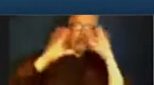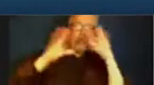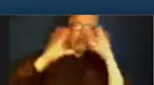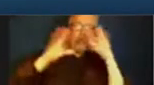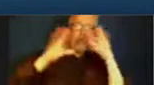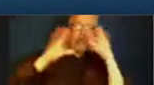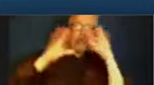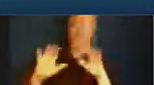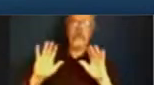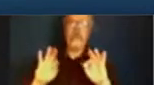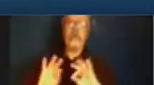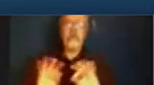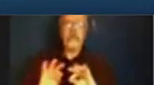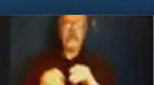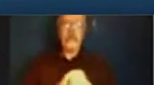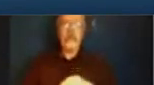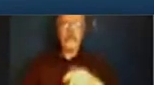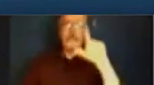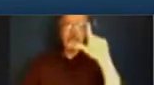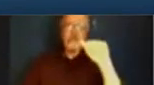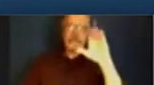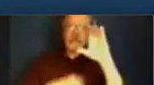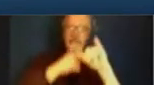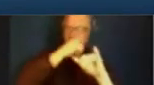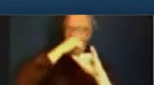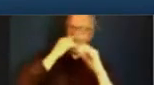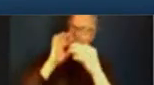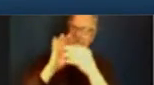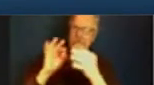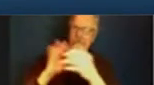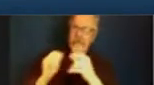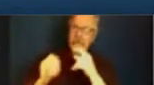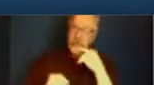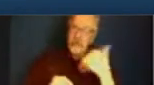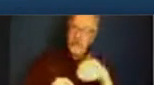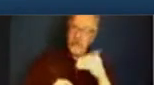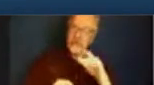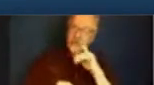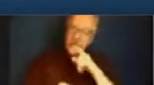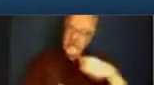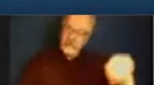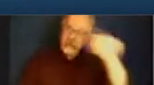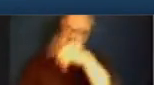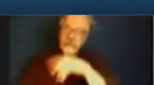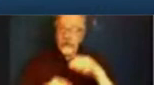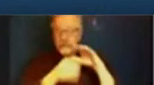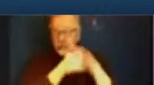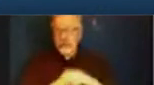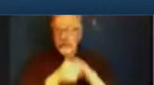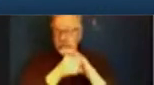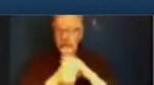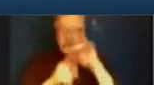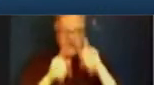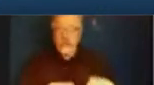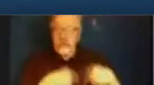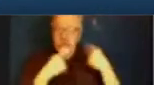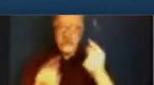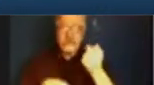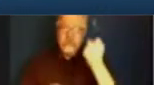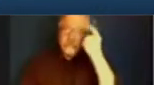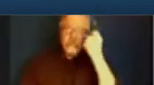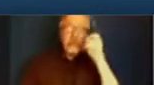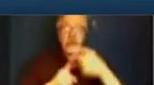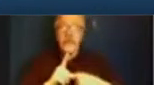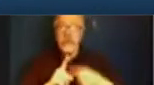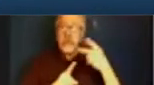is in a place of extreme strain, and it has been for months, like leading up to, during, and in follow-up to the